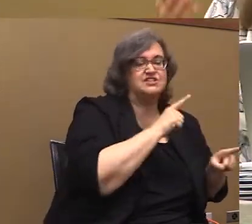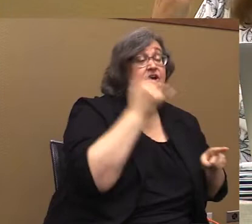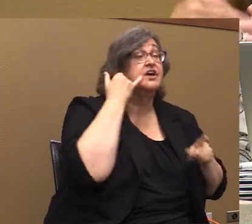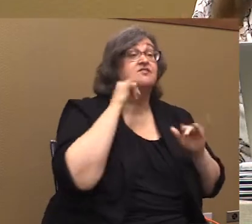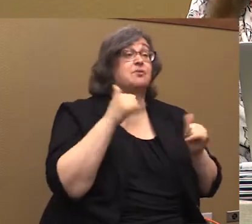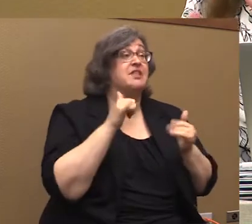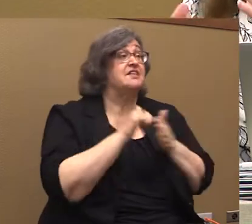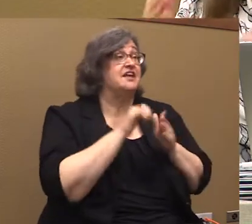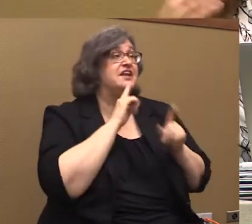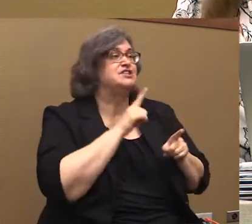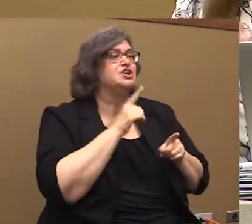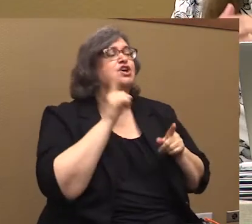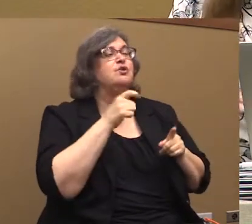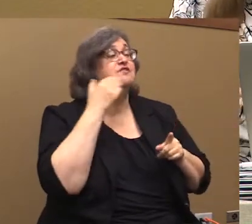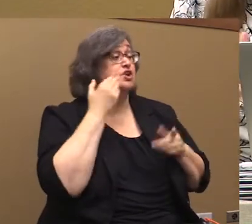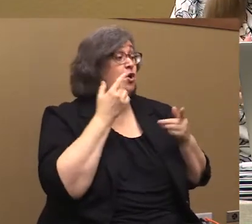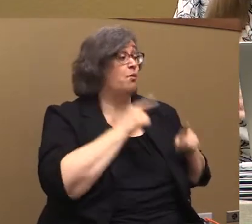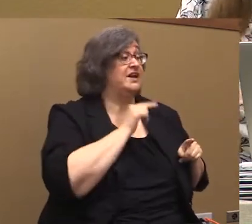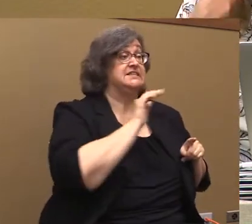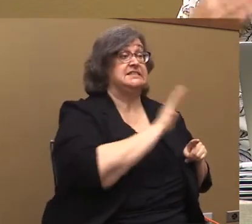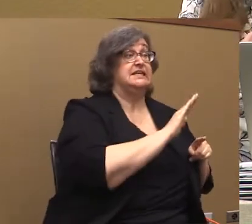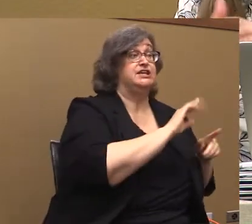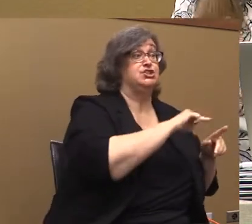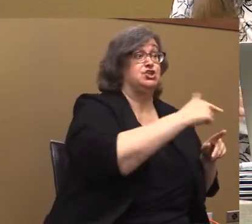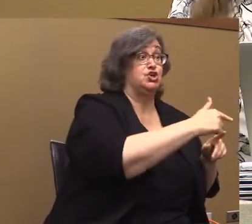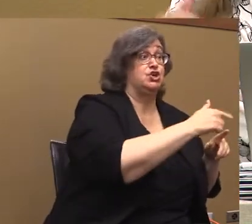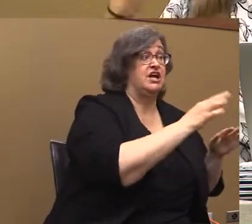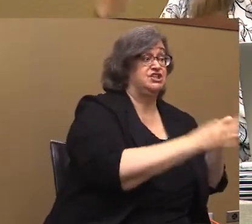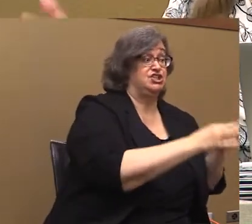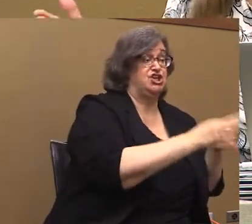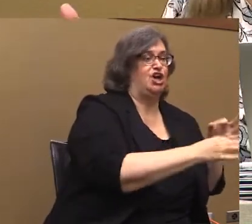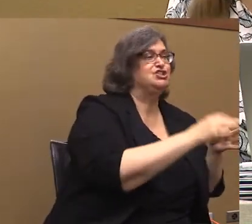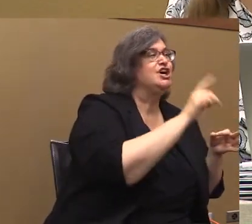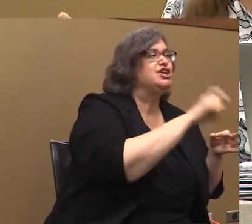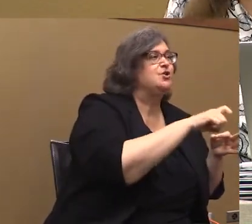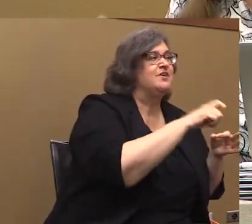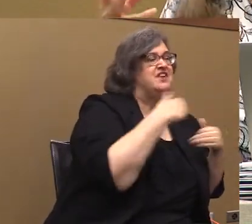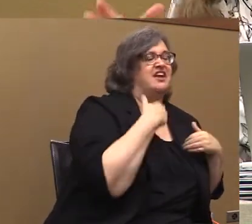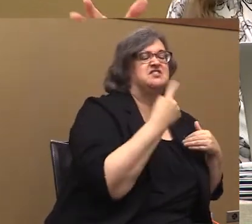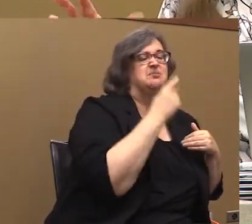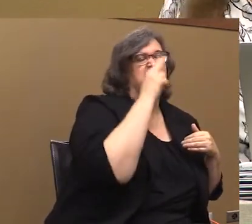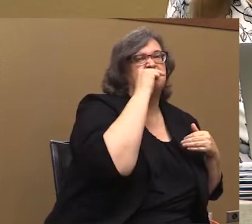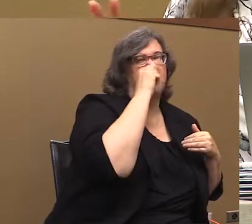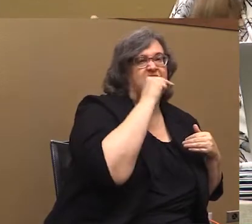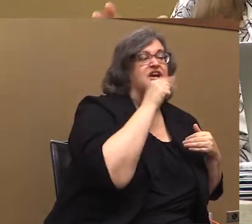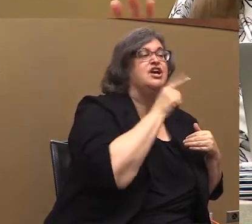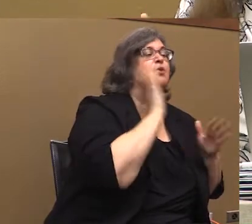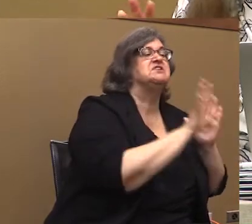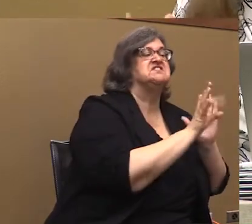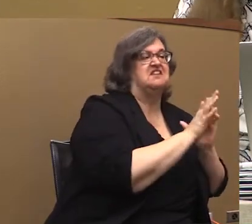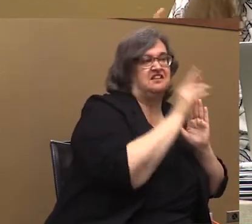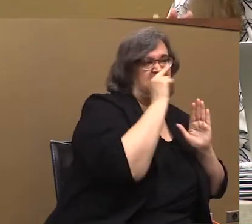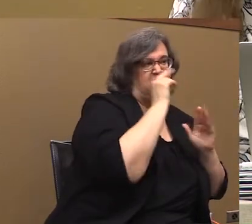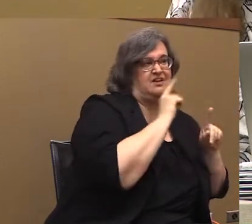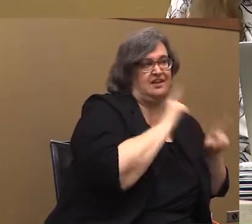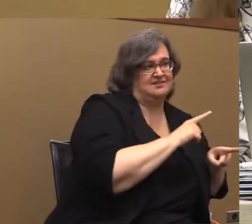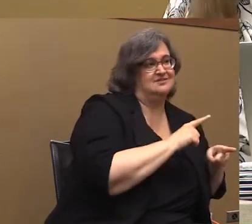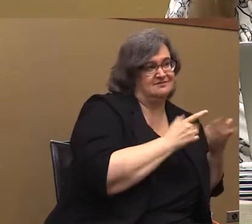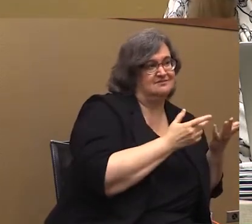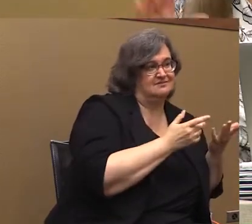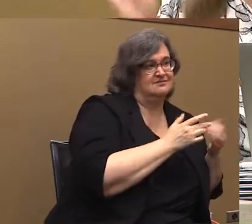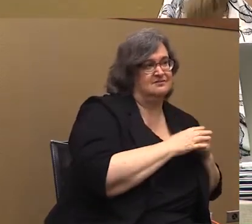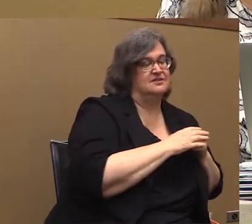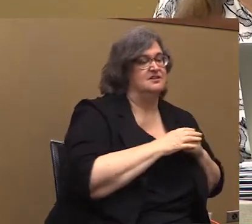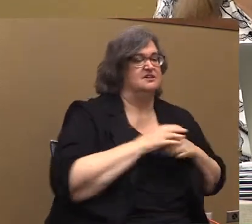and so if you're playing that game, you have to know when it's his turn, you got to have something that's a little quirky